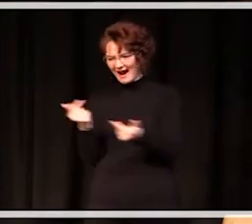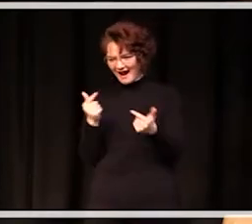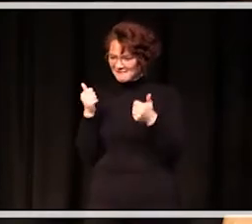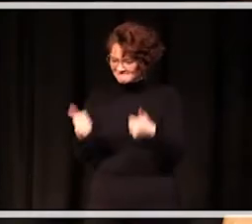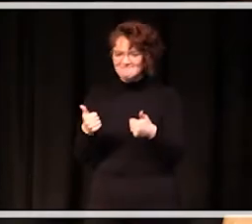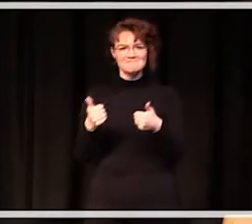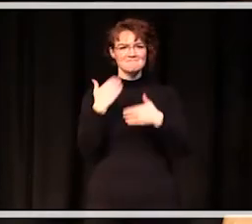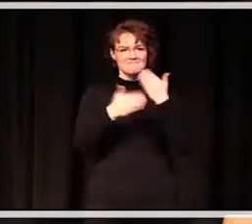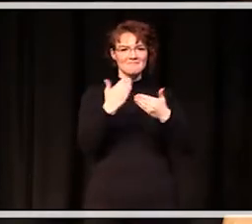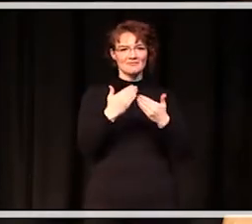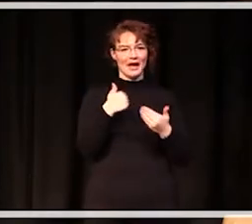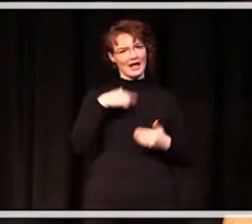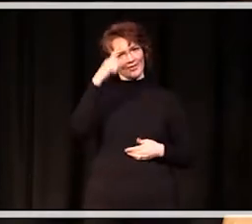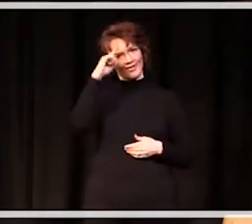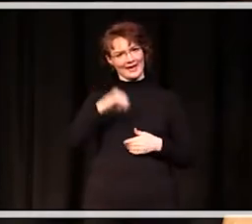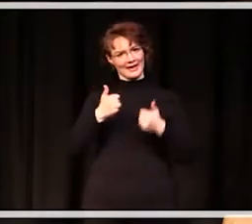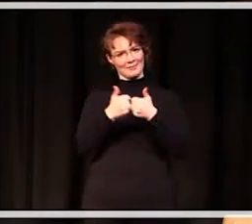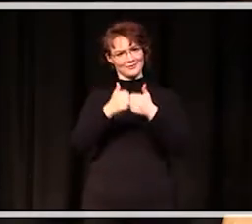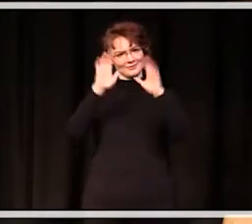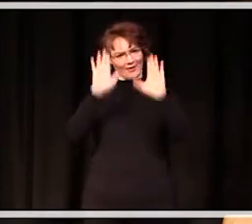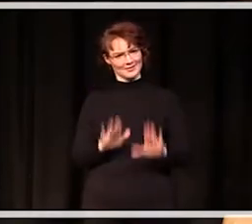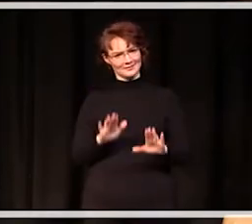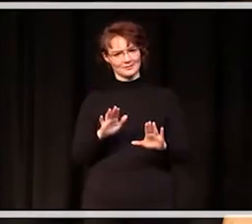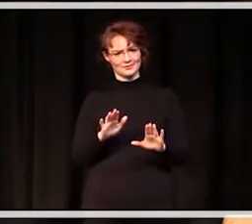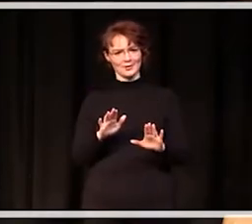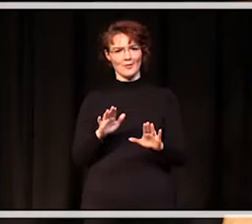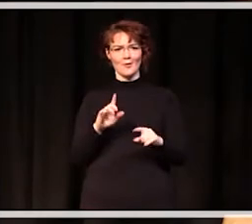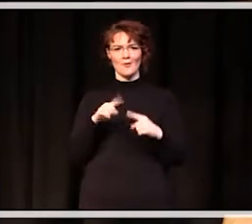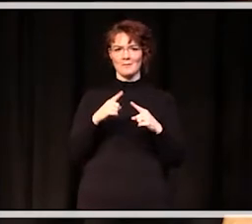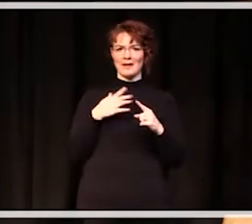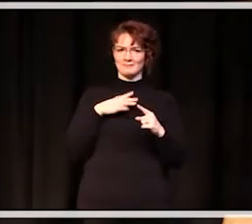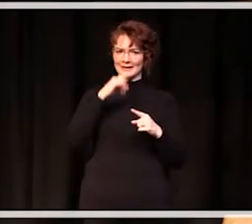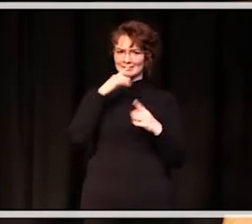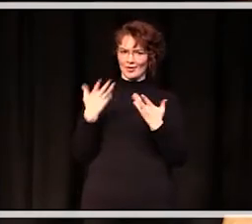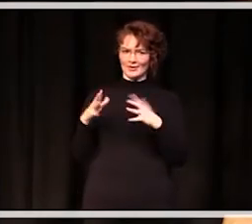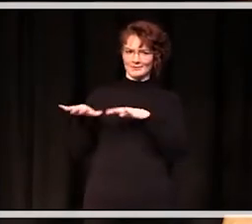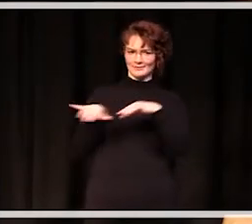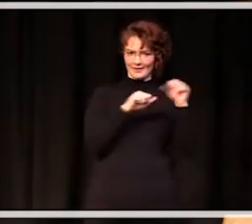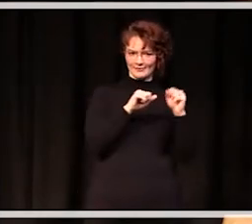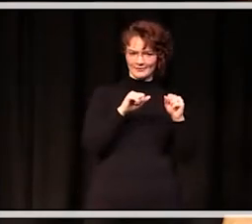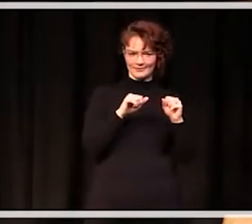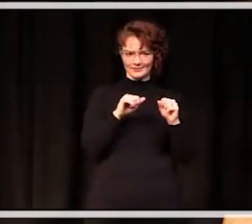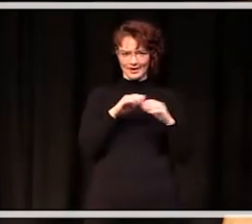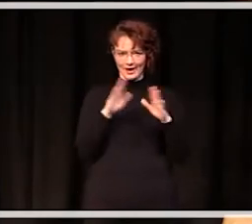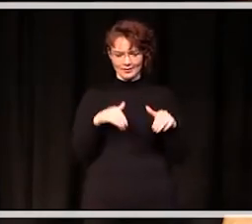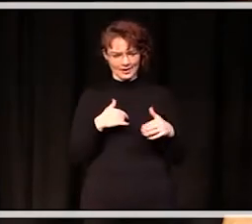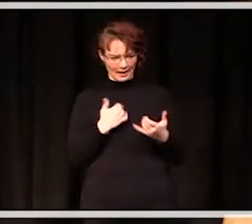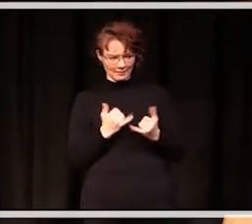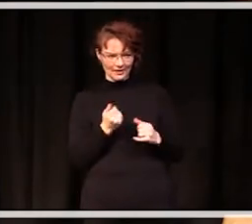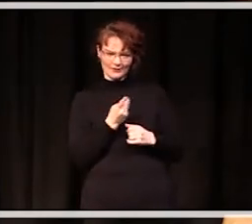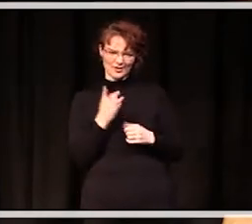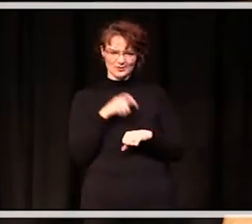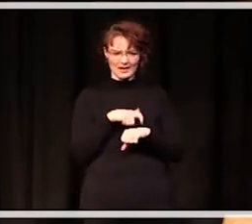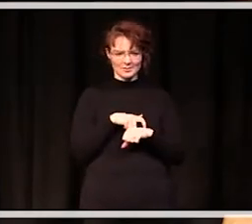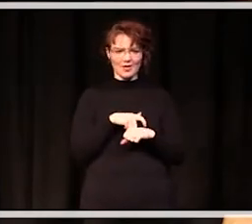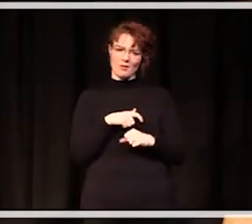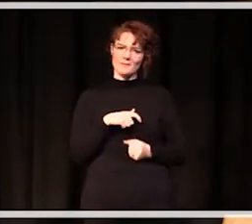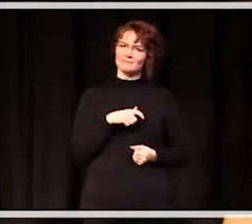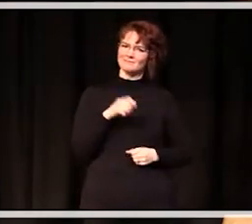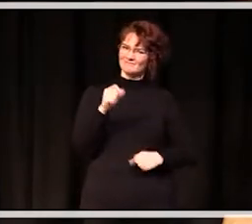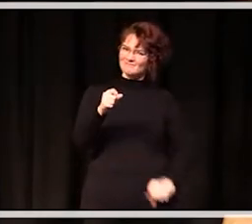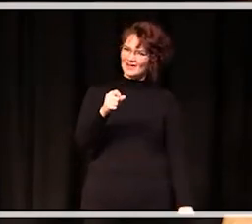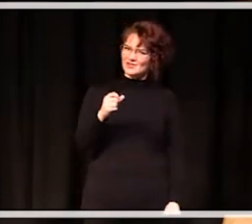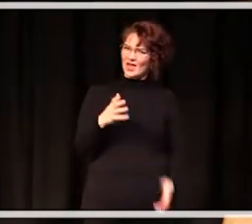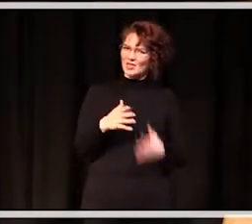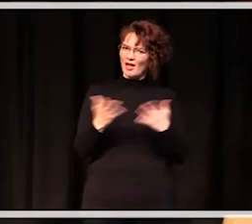that was brilliant. And I had a couple of my kids that already left the house, and so I started to play that game every once in a while in our house as well. Just that, you know,